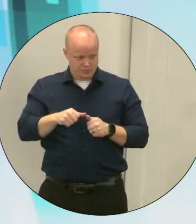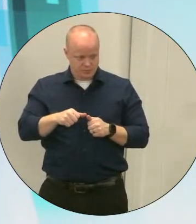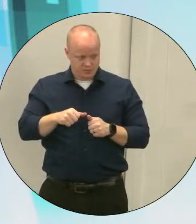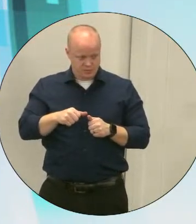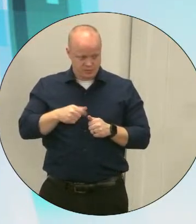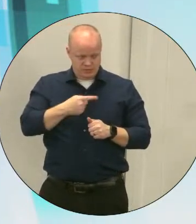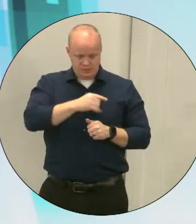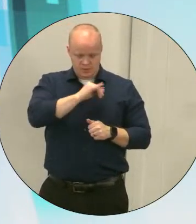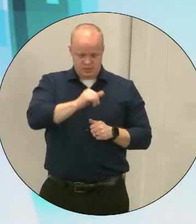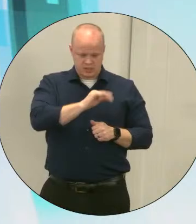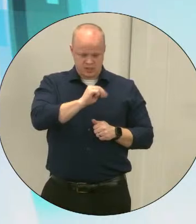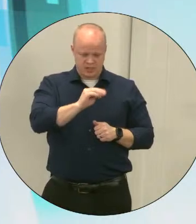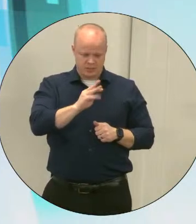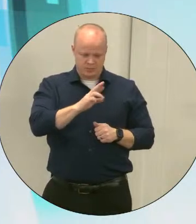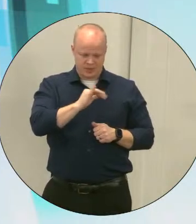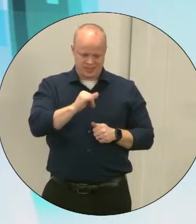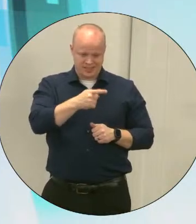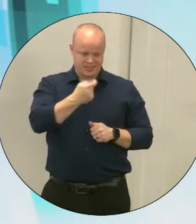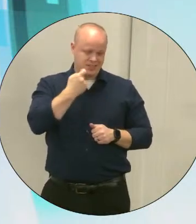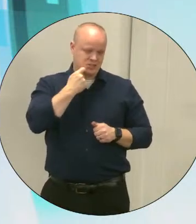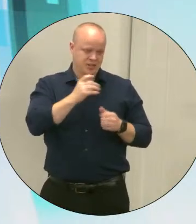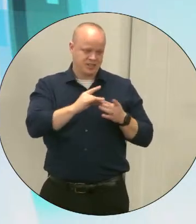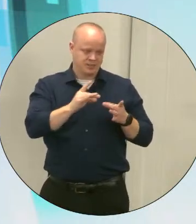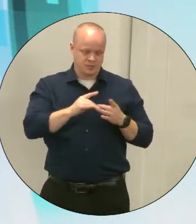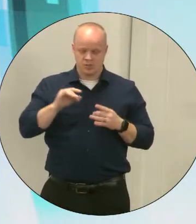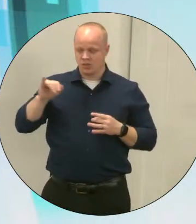Jim Frazee just mentioned